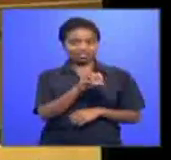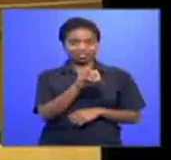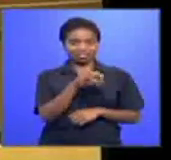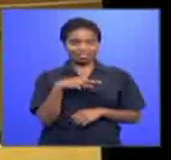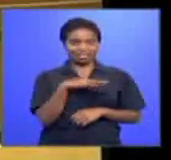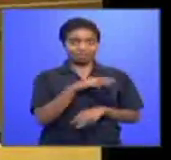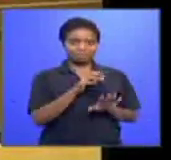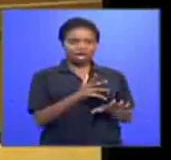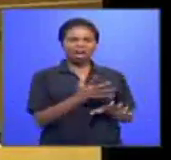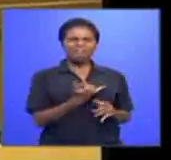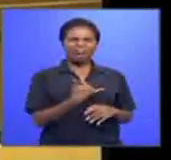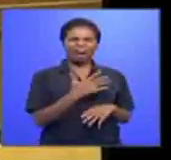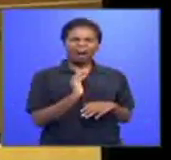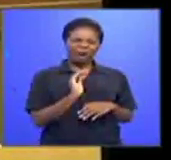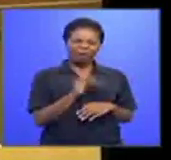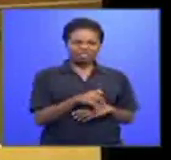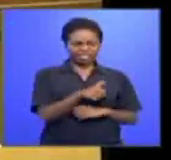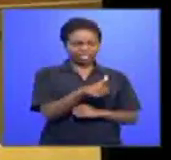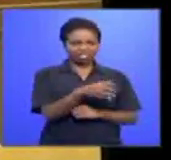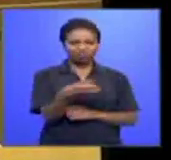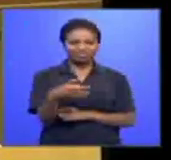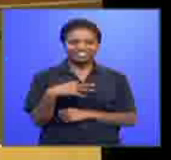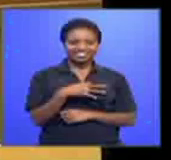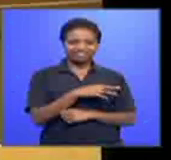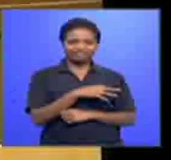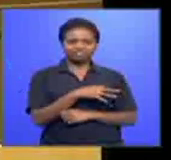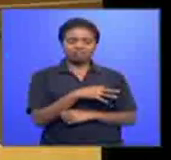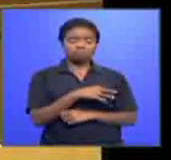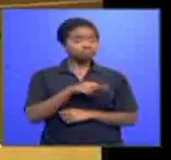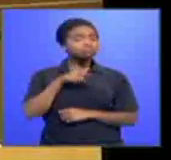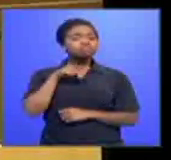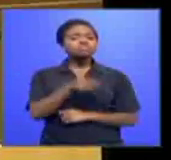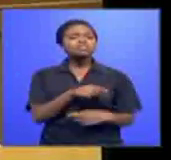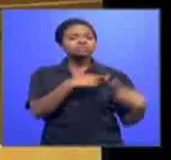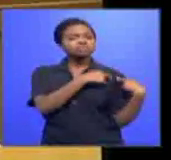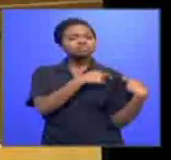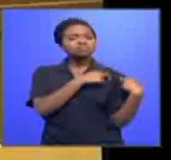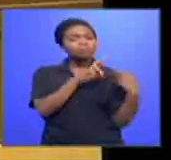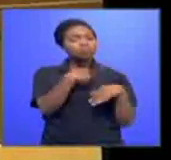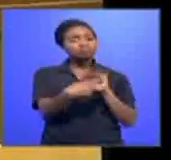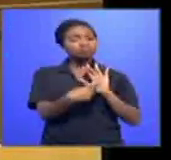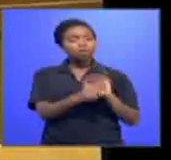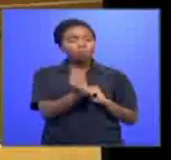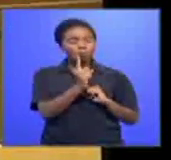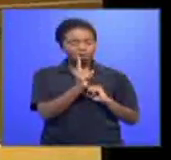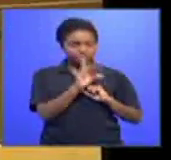than 600 at present. I have since 2009